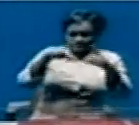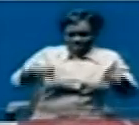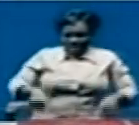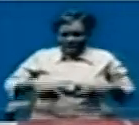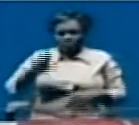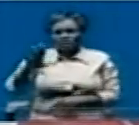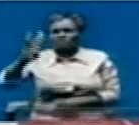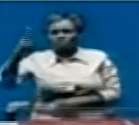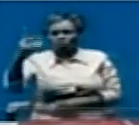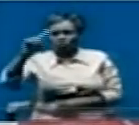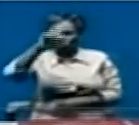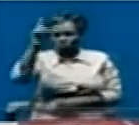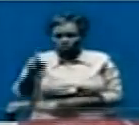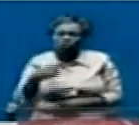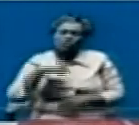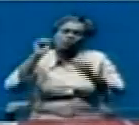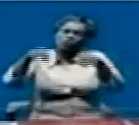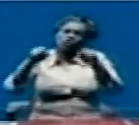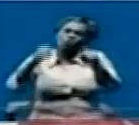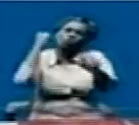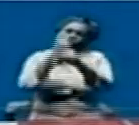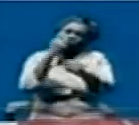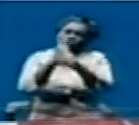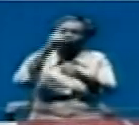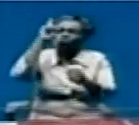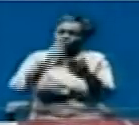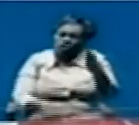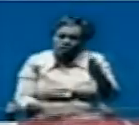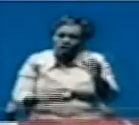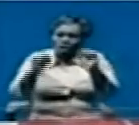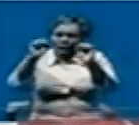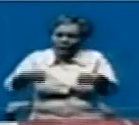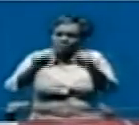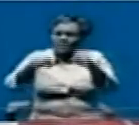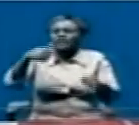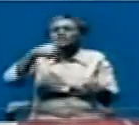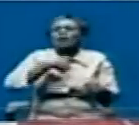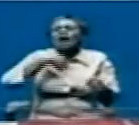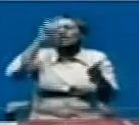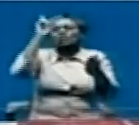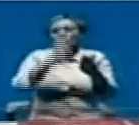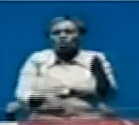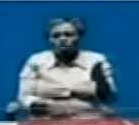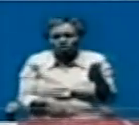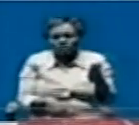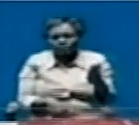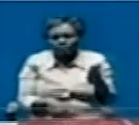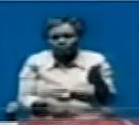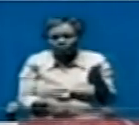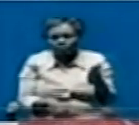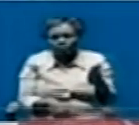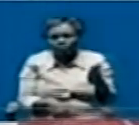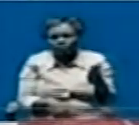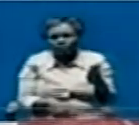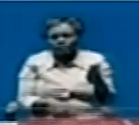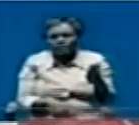question, what can I do? What is my true ability? The average human only uses 10% of their brain, they say. So